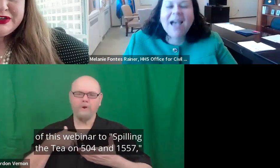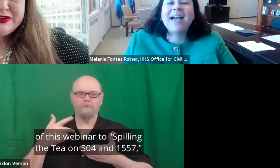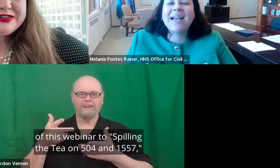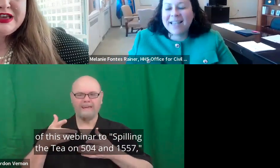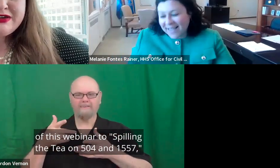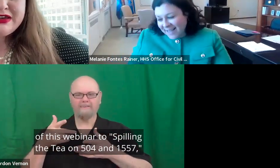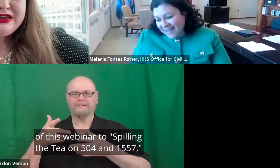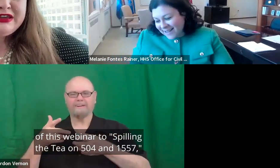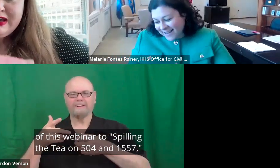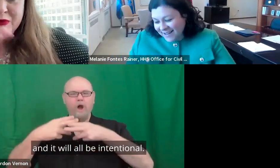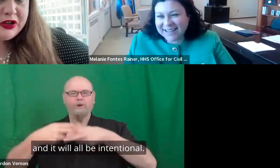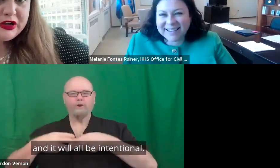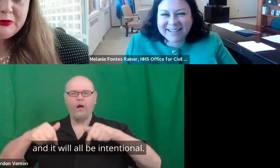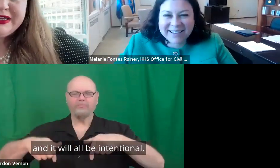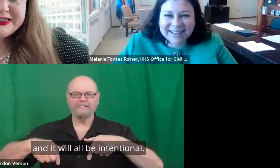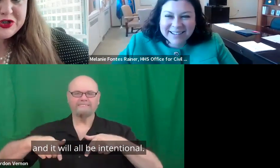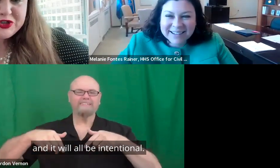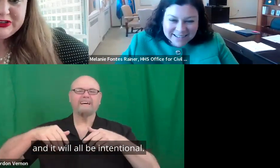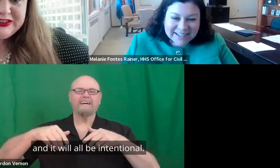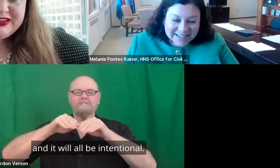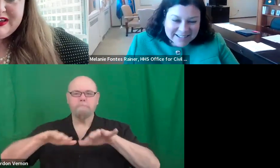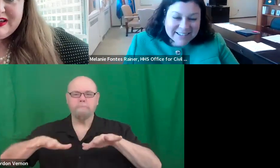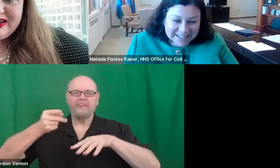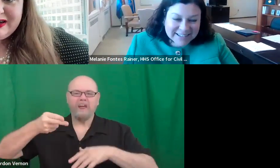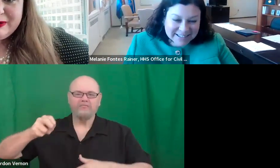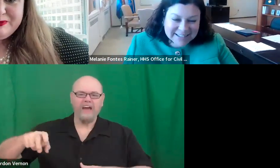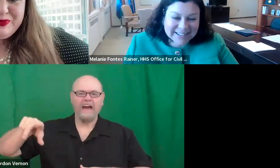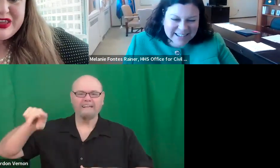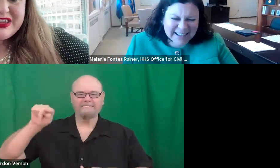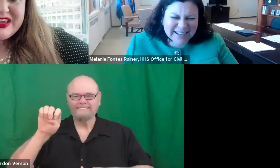504 and 1557, and it will all be intentional.